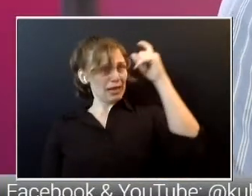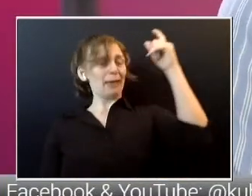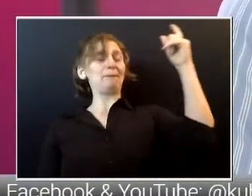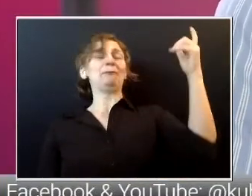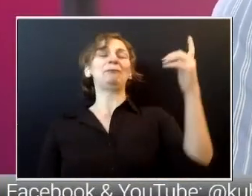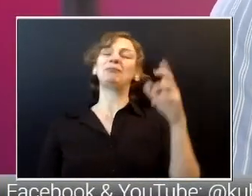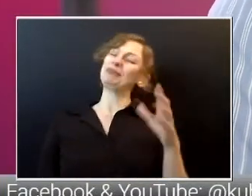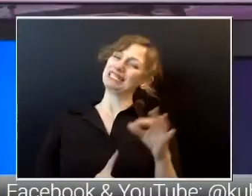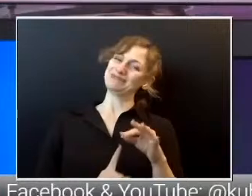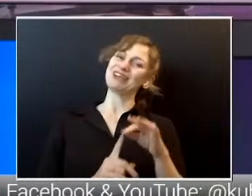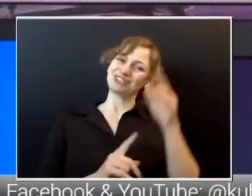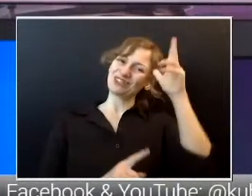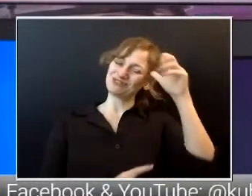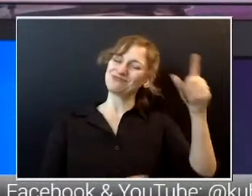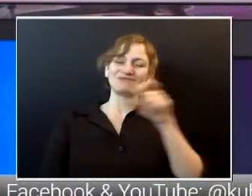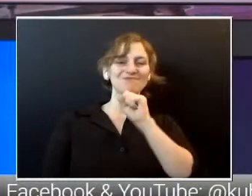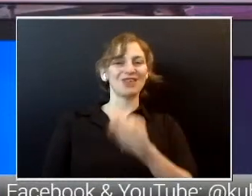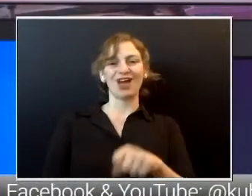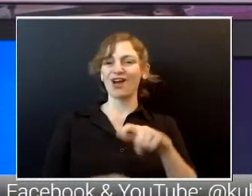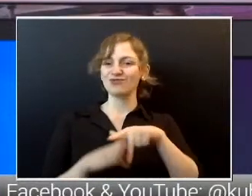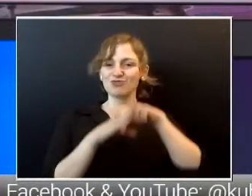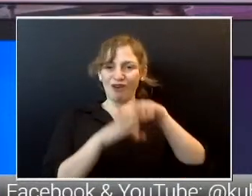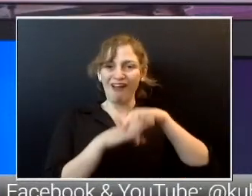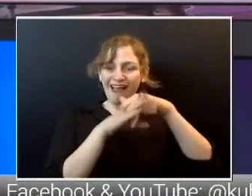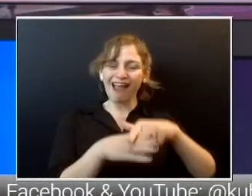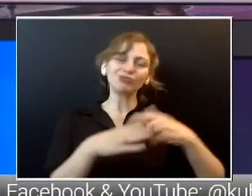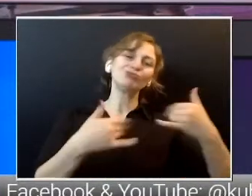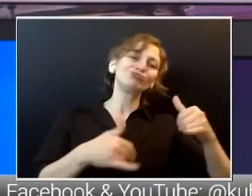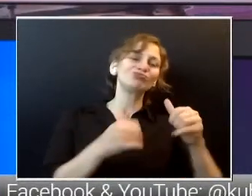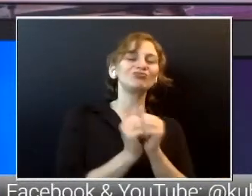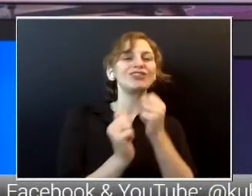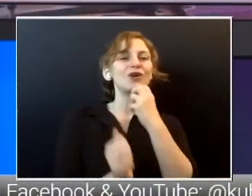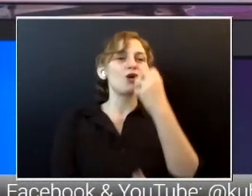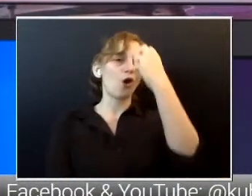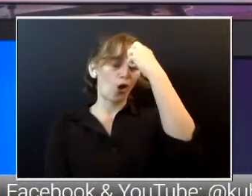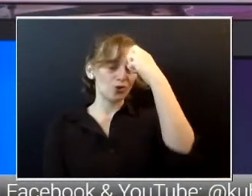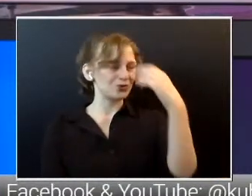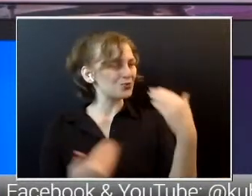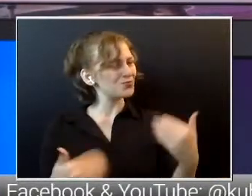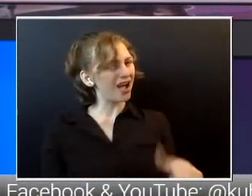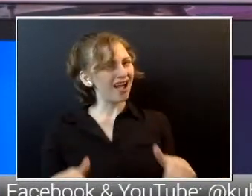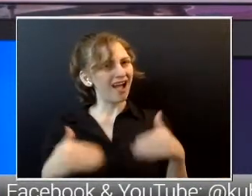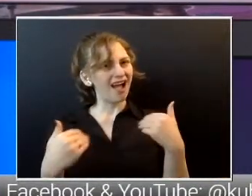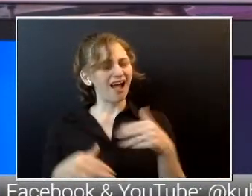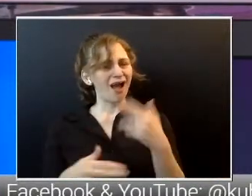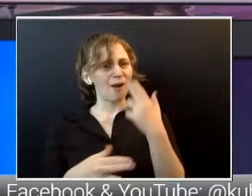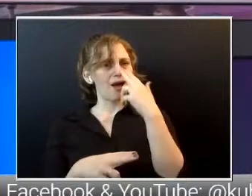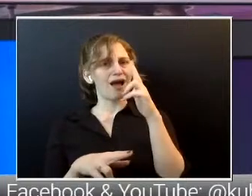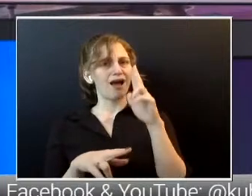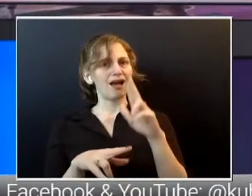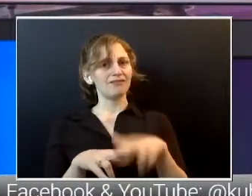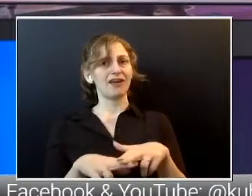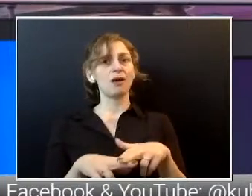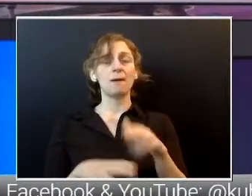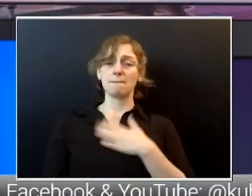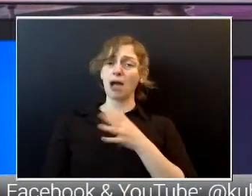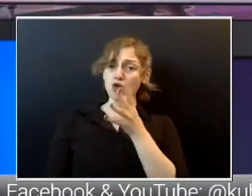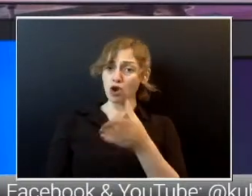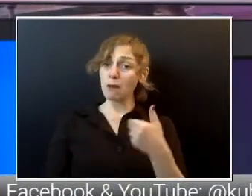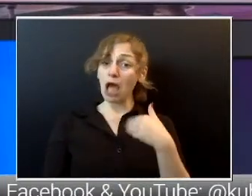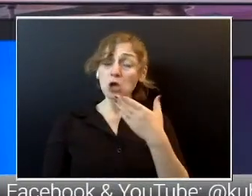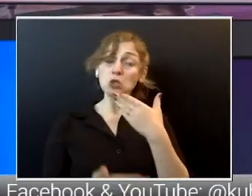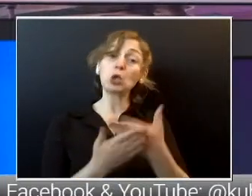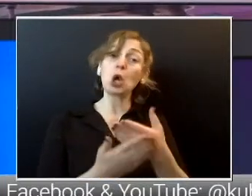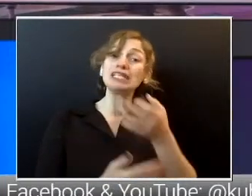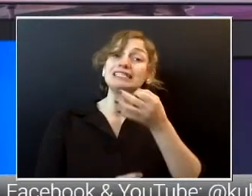with the goats. What a fun time to spend at grandma's house. I had good snacks, but I didn't have a grandma that bought me goats